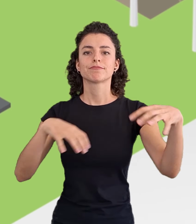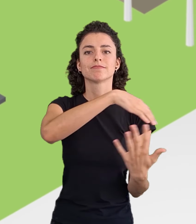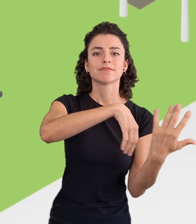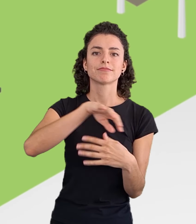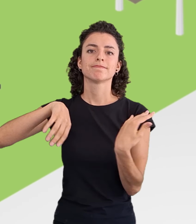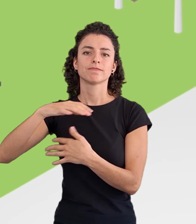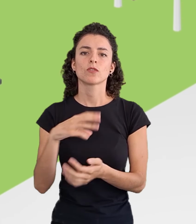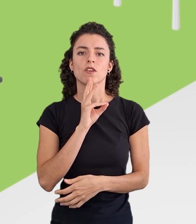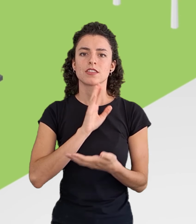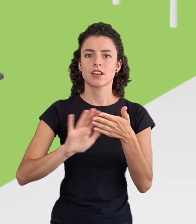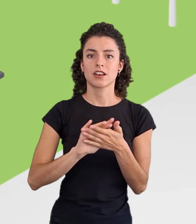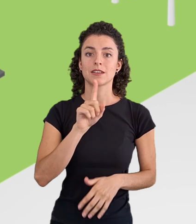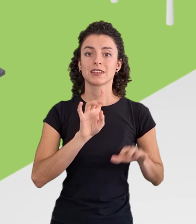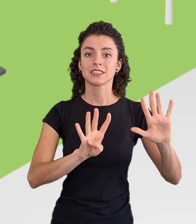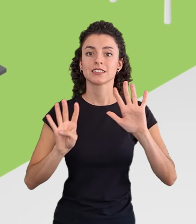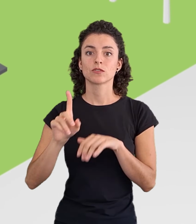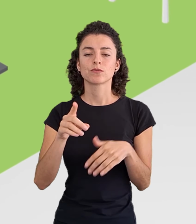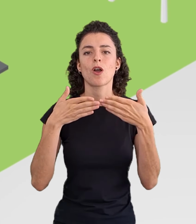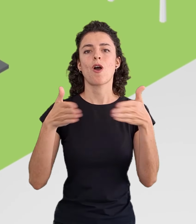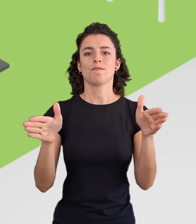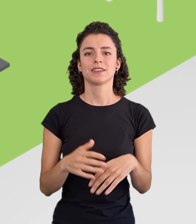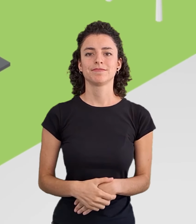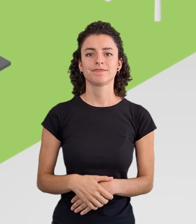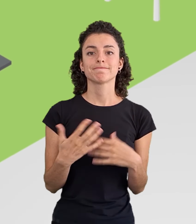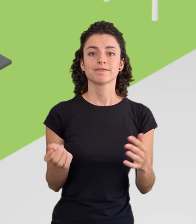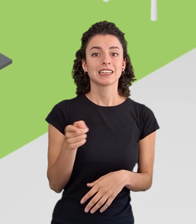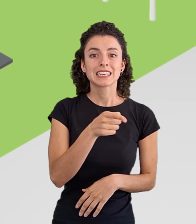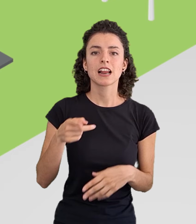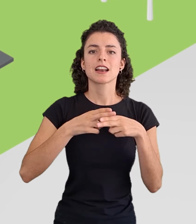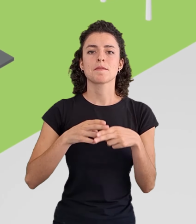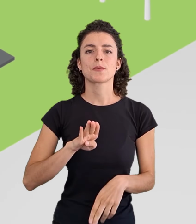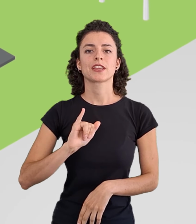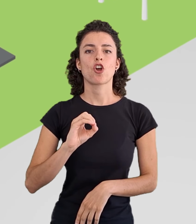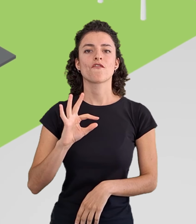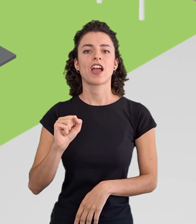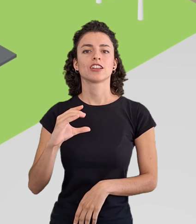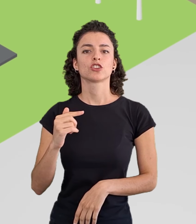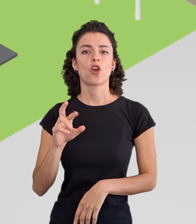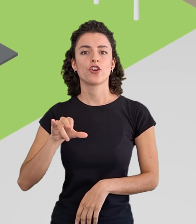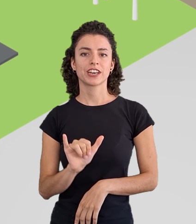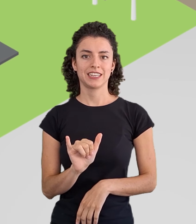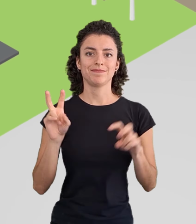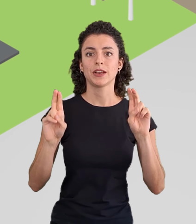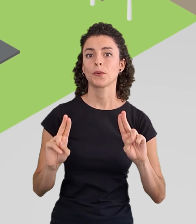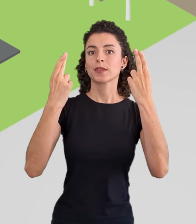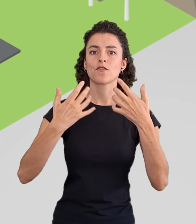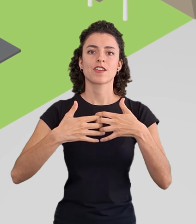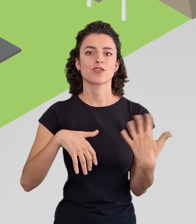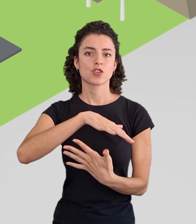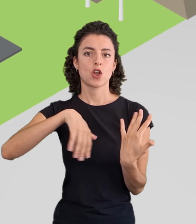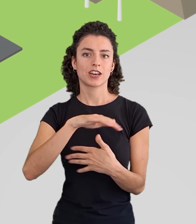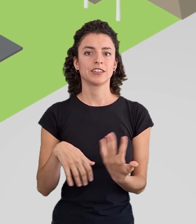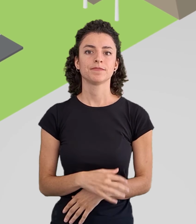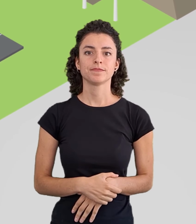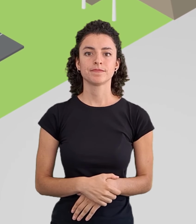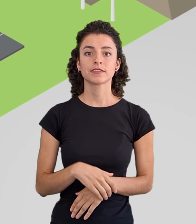At present, Emasagra is dedicated to an integral water cycle committed to minimizing its impact on climate change.